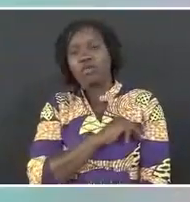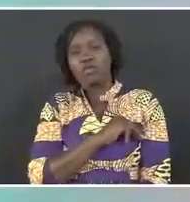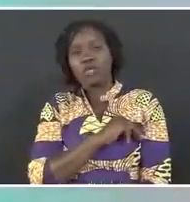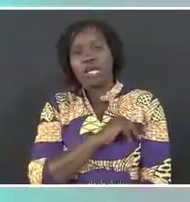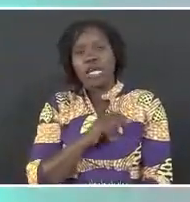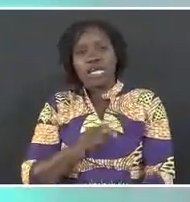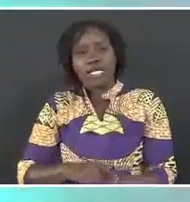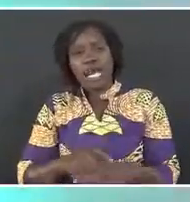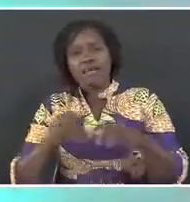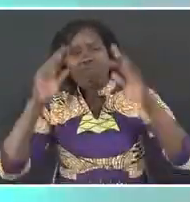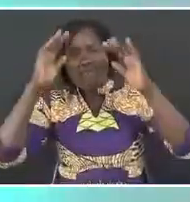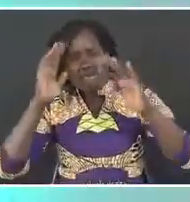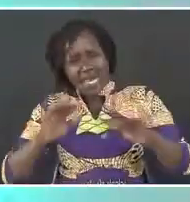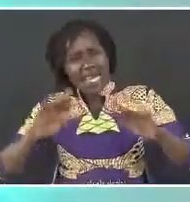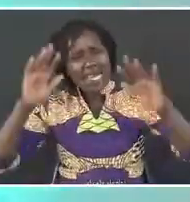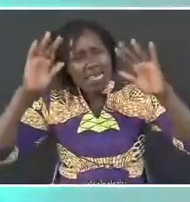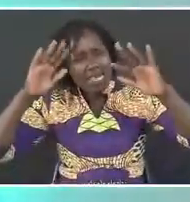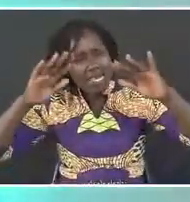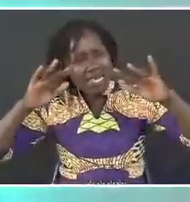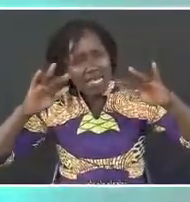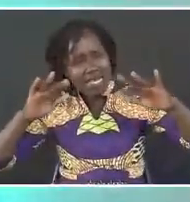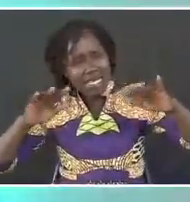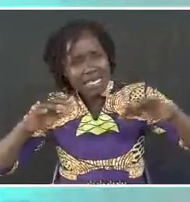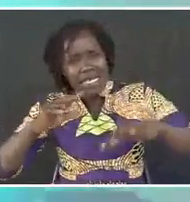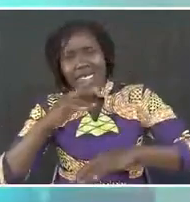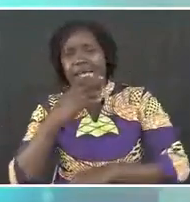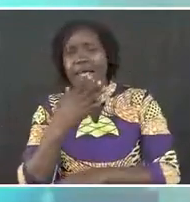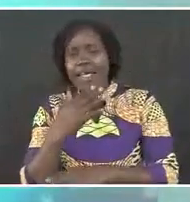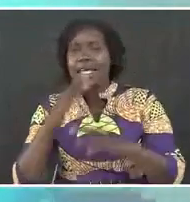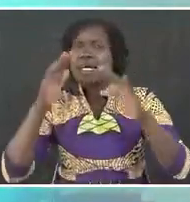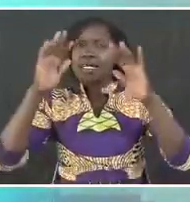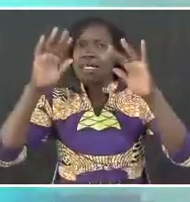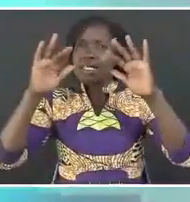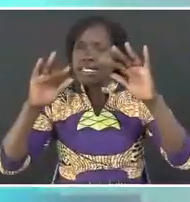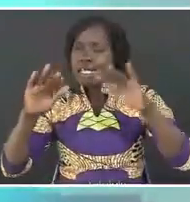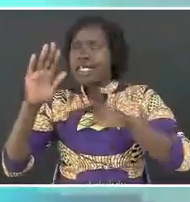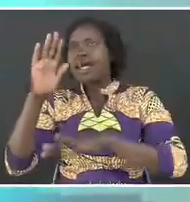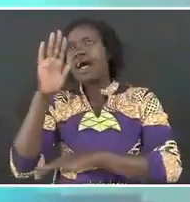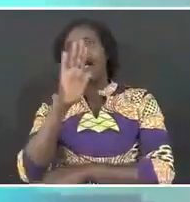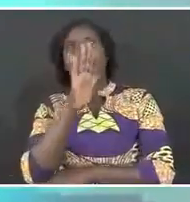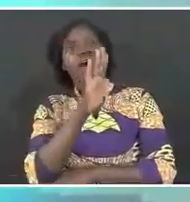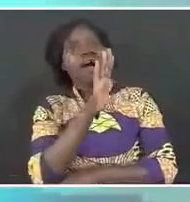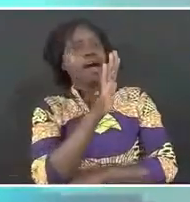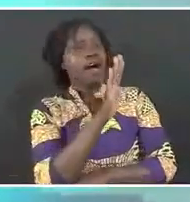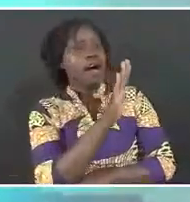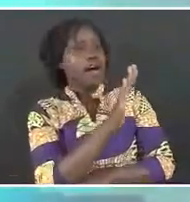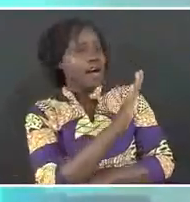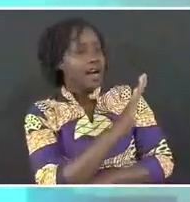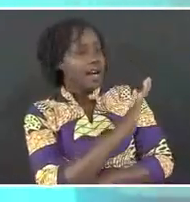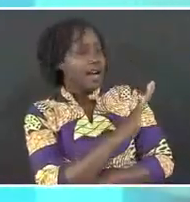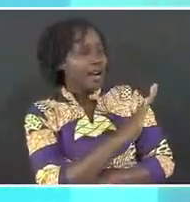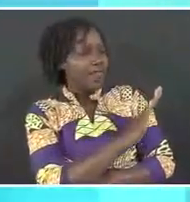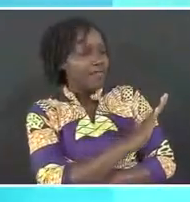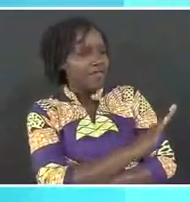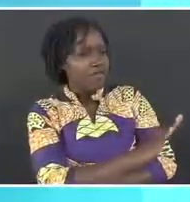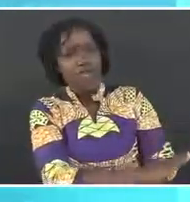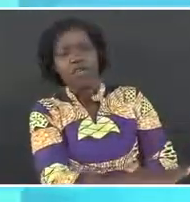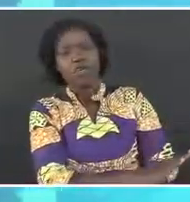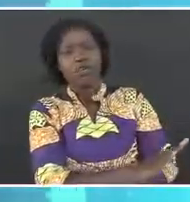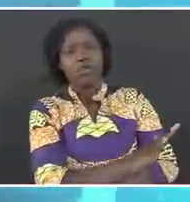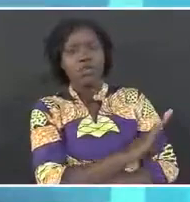during the rainy season. And we'd see, you know, it would rain in the afternoons, in the evenings